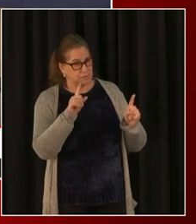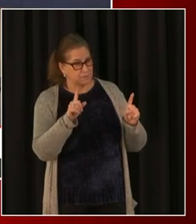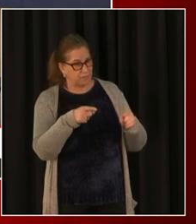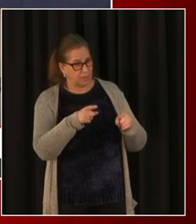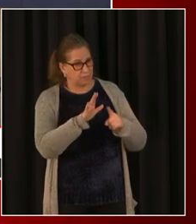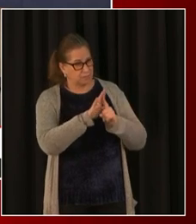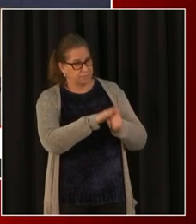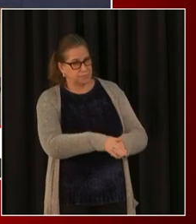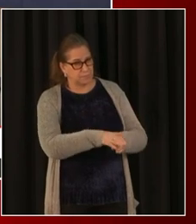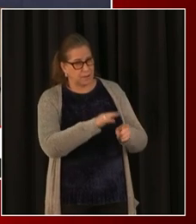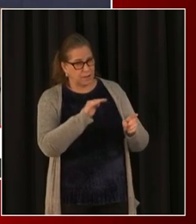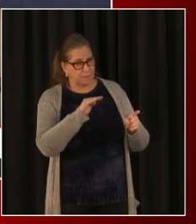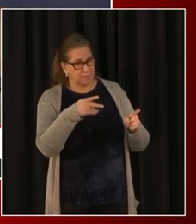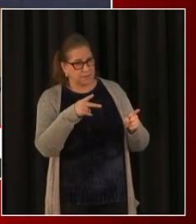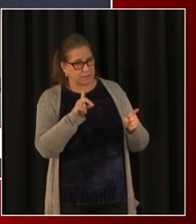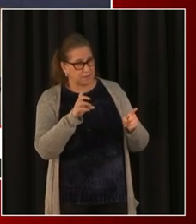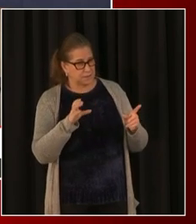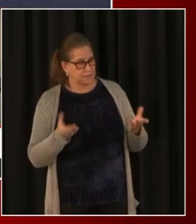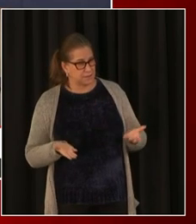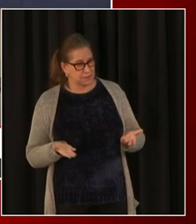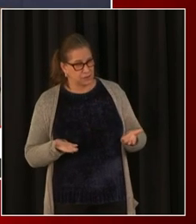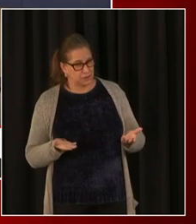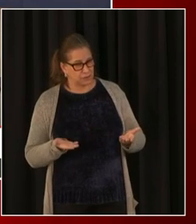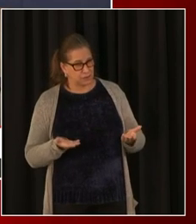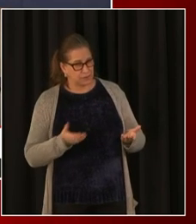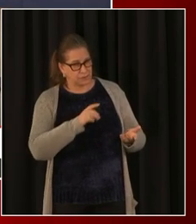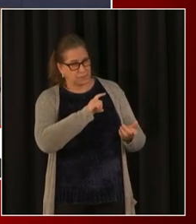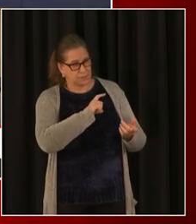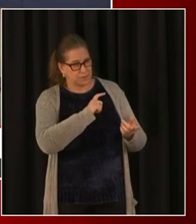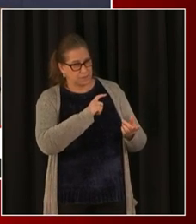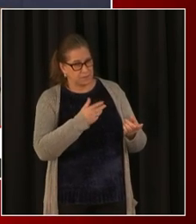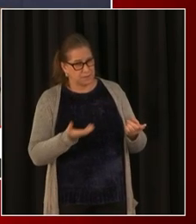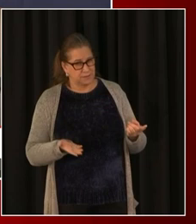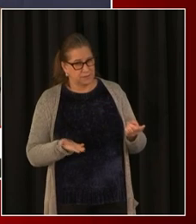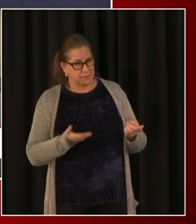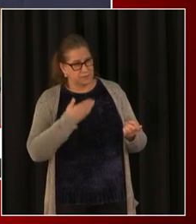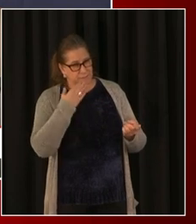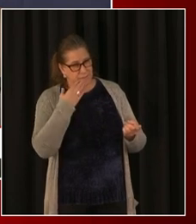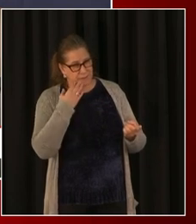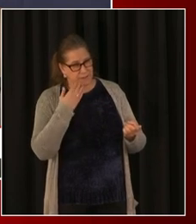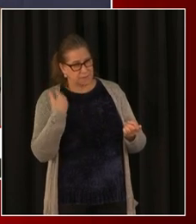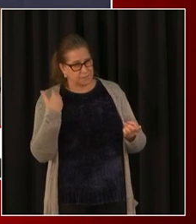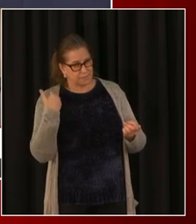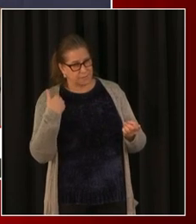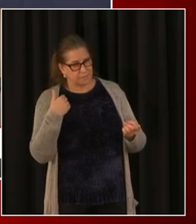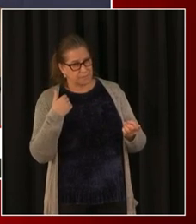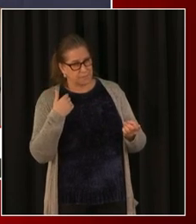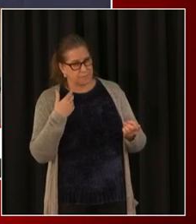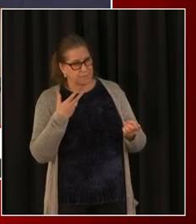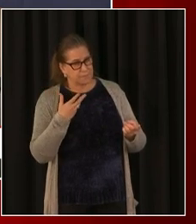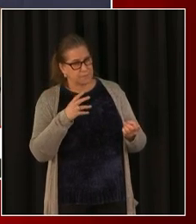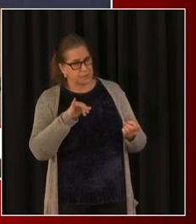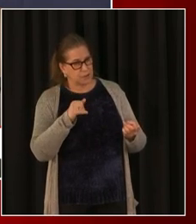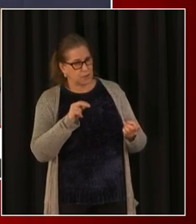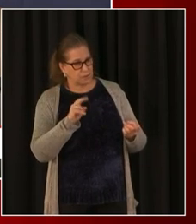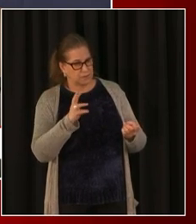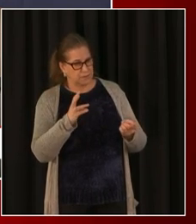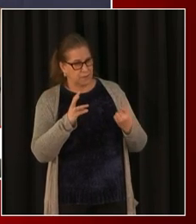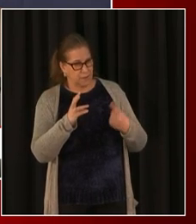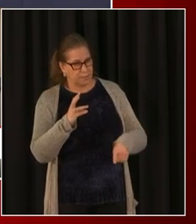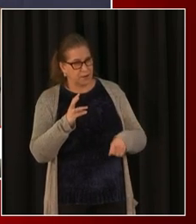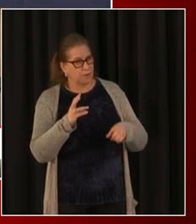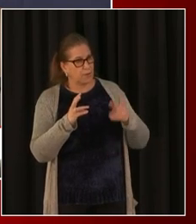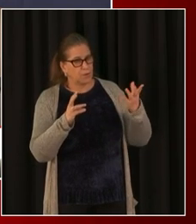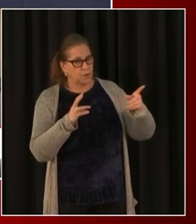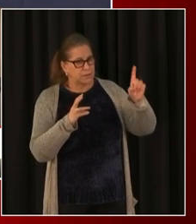classify what the district knew prior leading up to the 6th? I think you're referring to a memo that I haven't